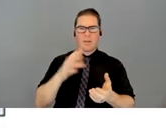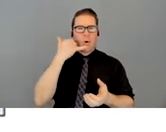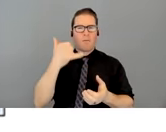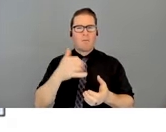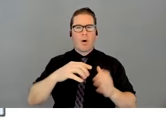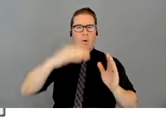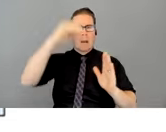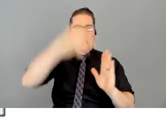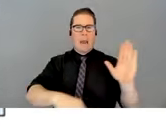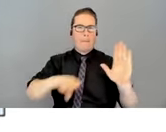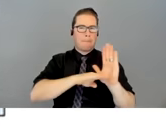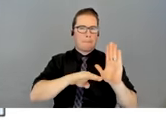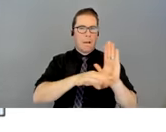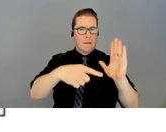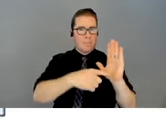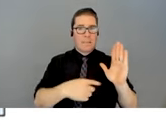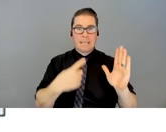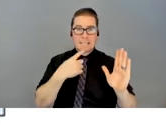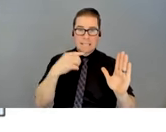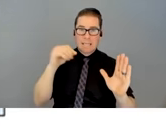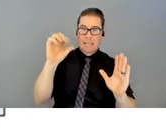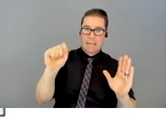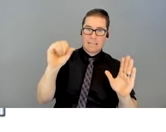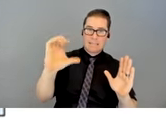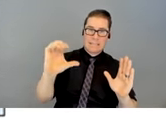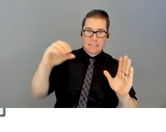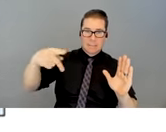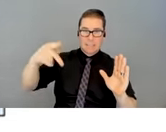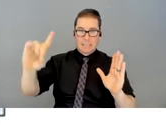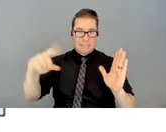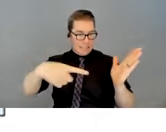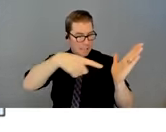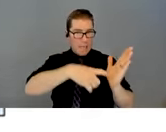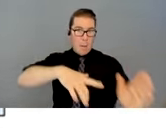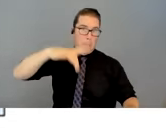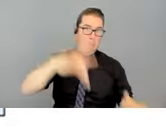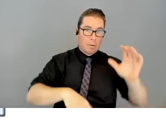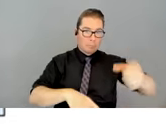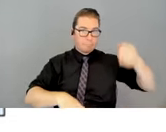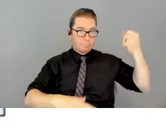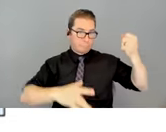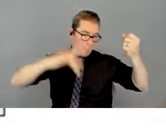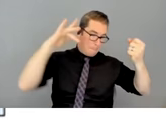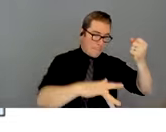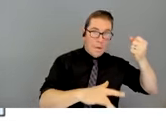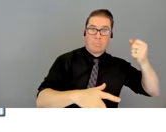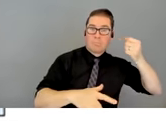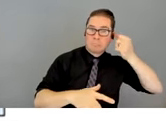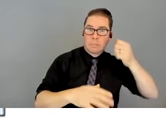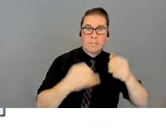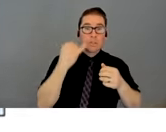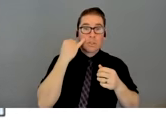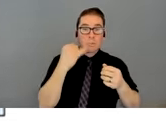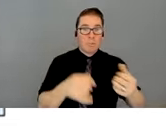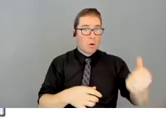say SCCDPD. And if you have a situation where you really just can't talk, you press the button, they will